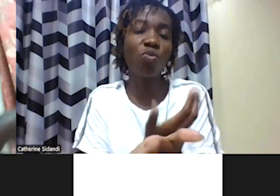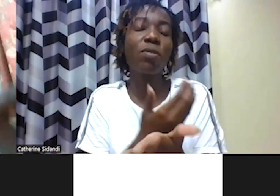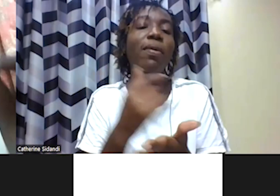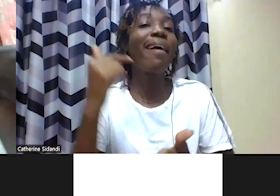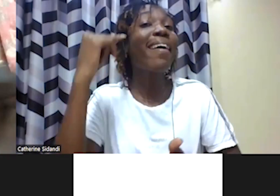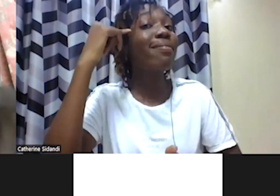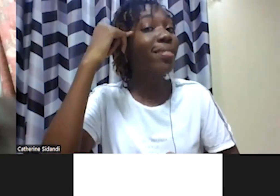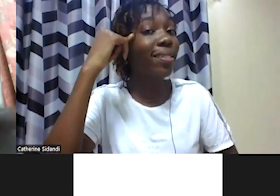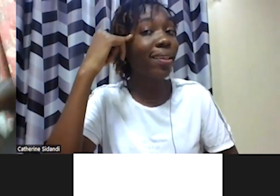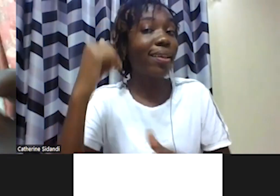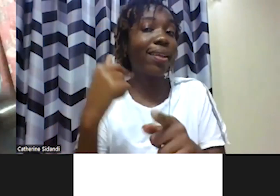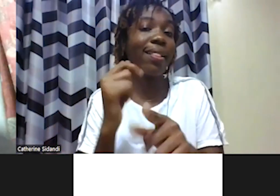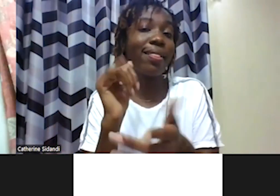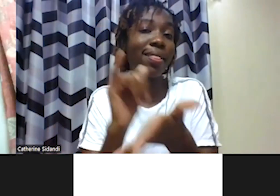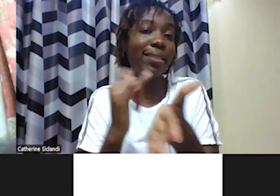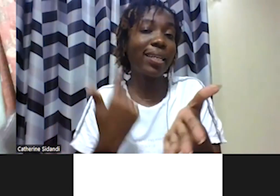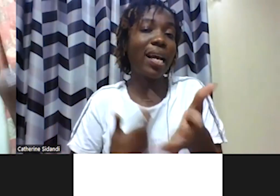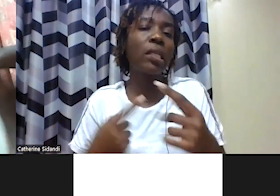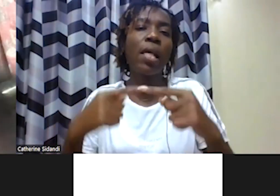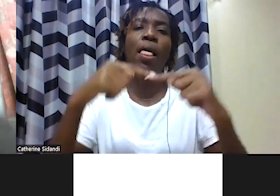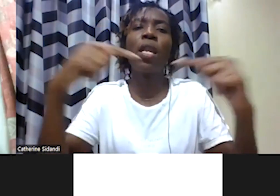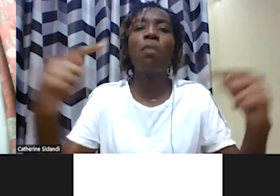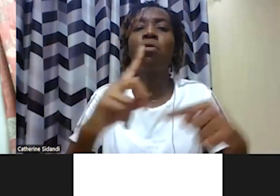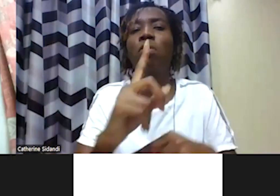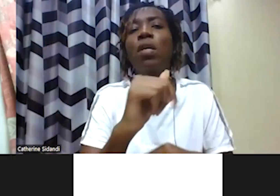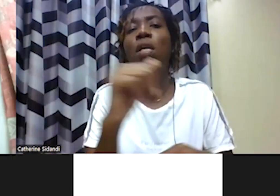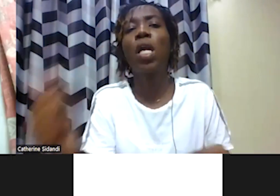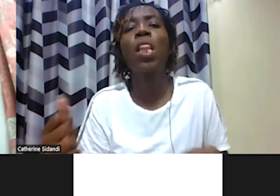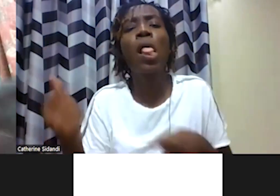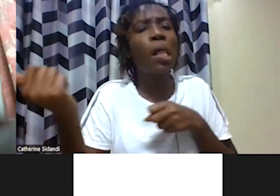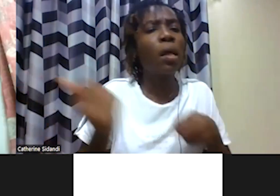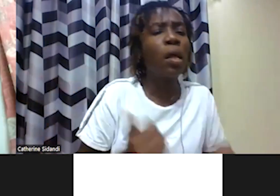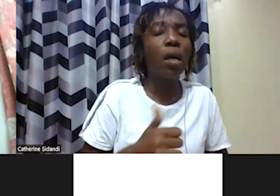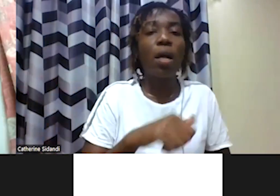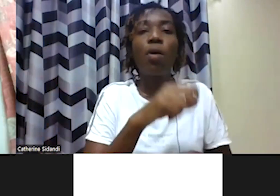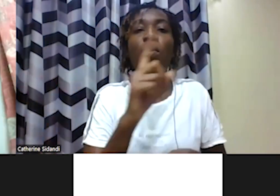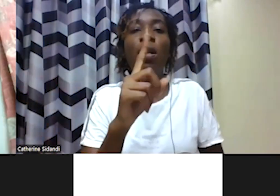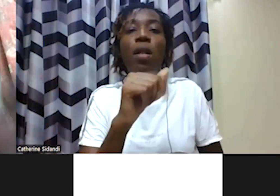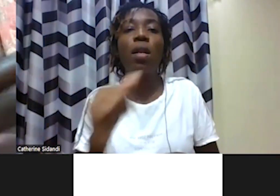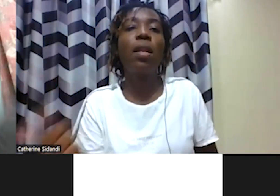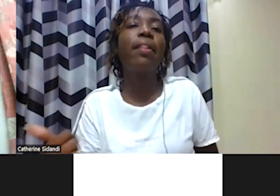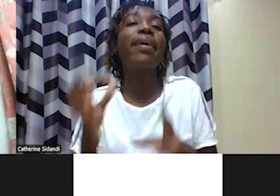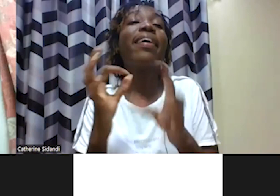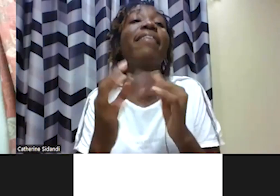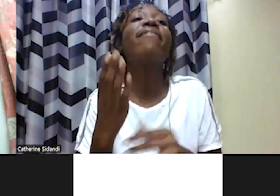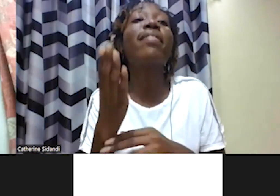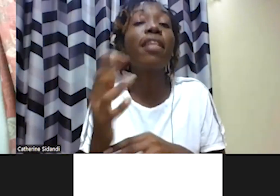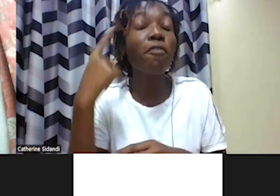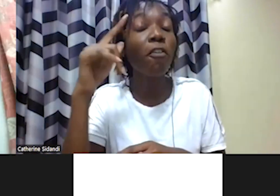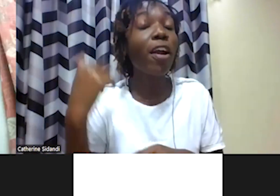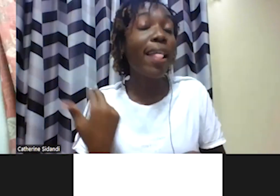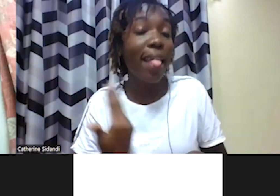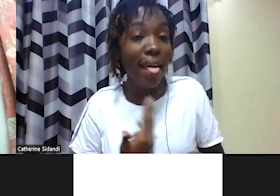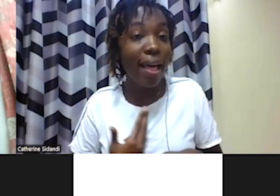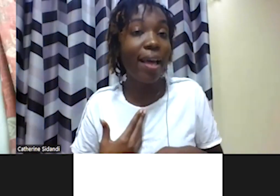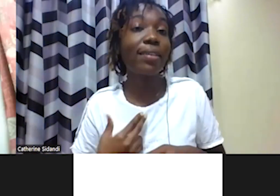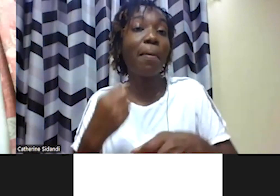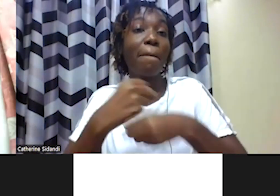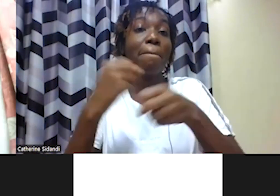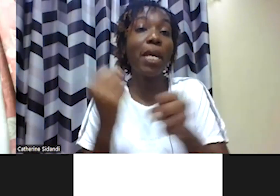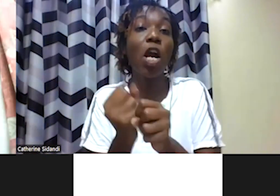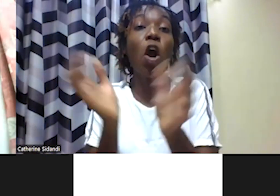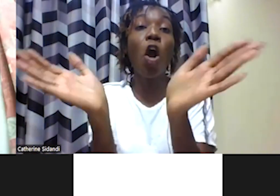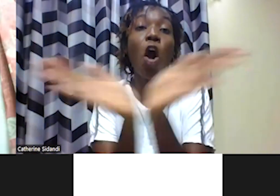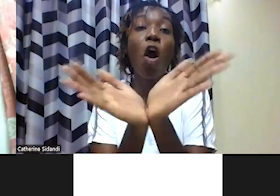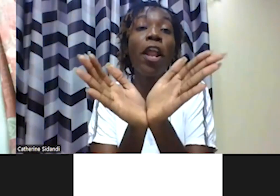thinking that we are each other's enemies, we pull each other down, or even if it is there, for us to occupy the corner